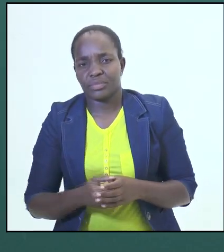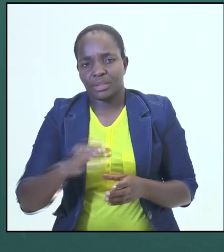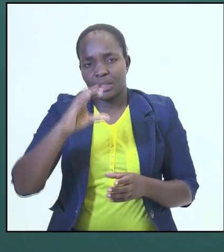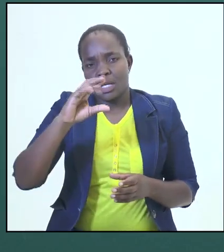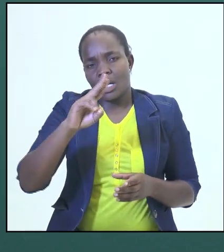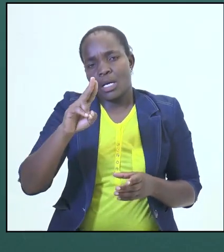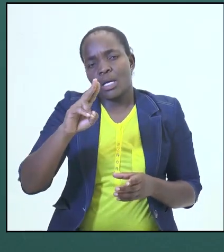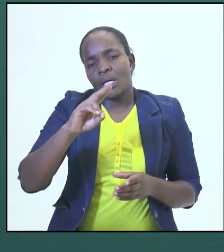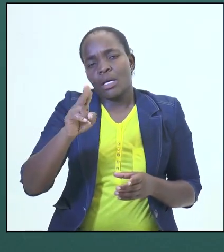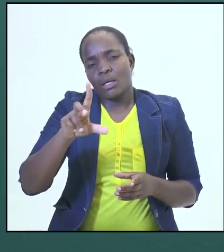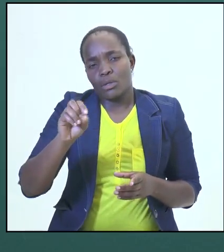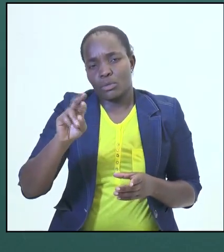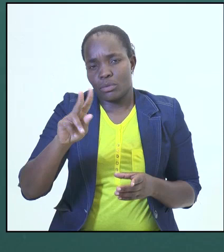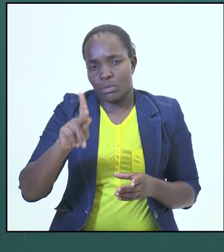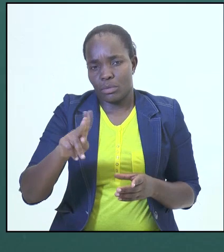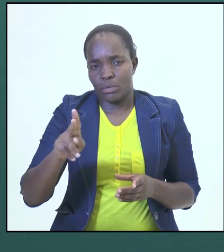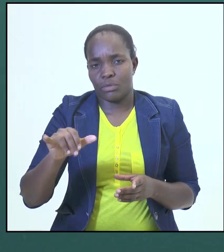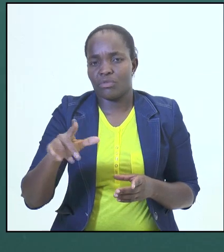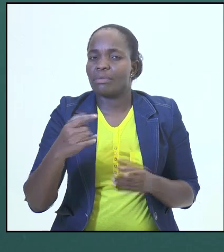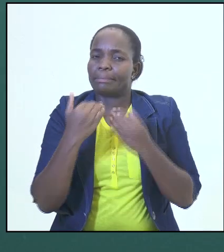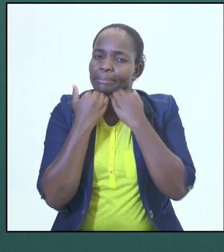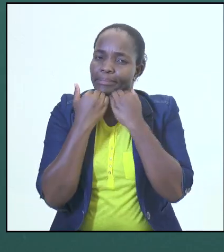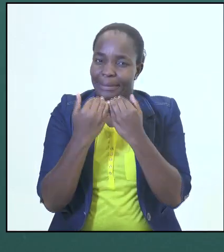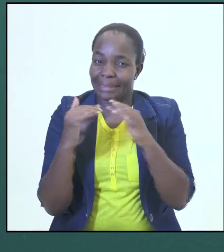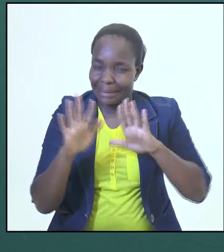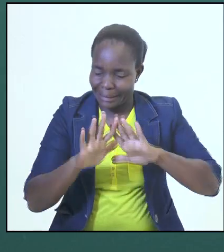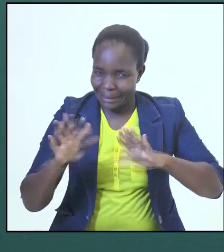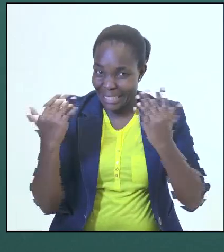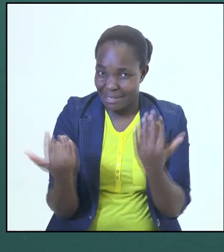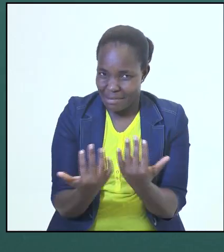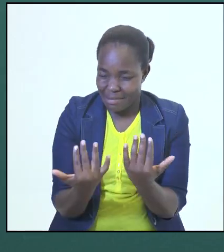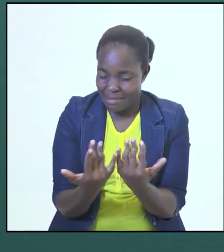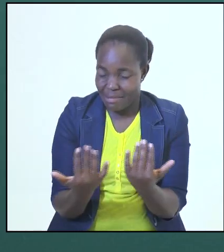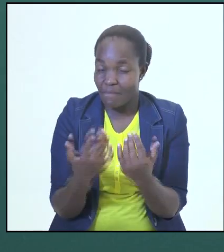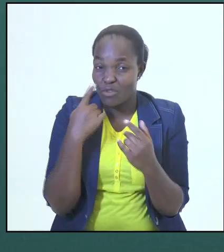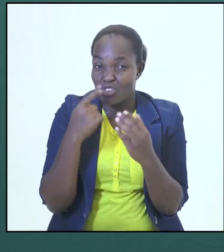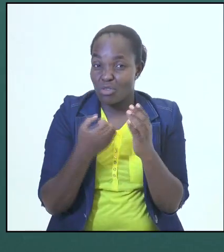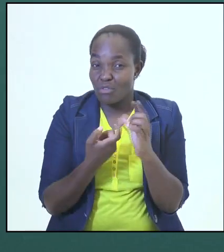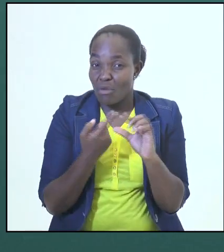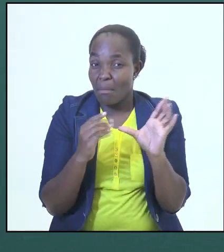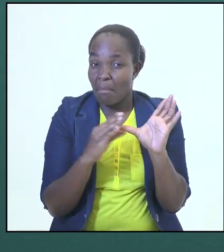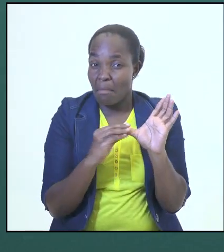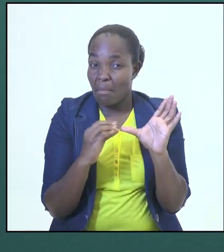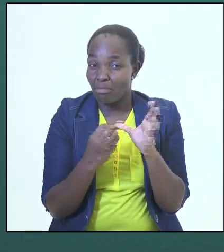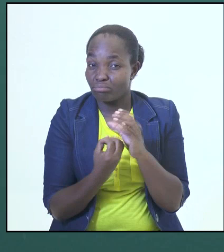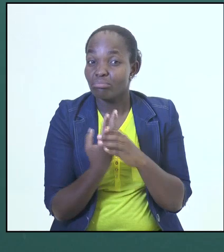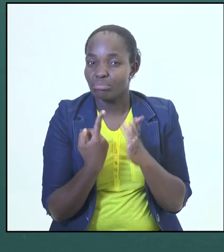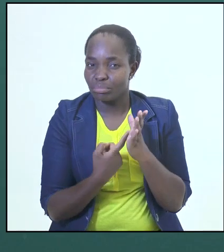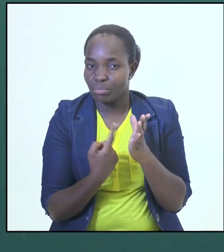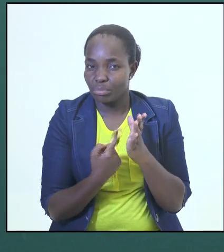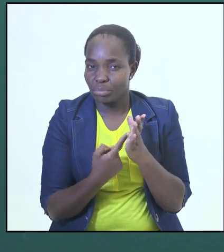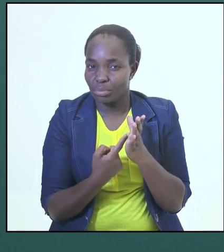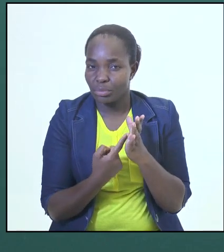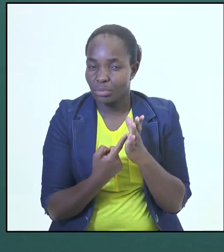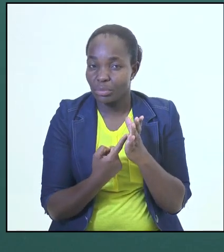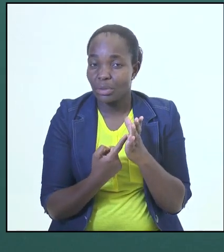Chlorophyll is the most essential. That's the green color we find in the leaves of plants. The plant can use light energy